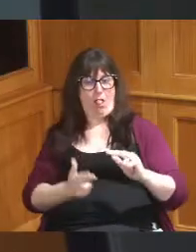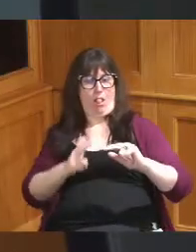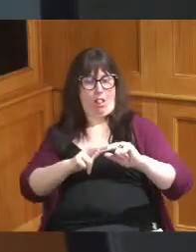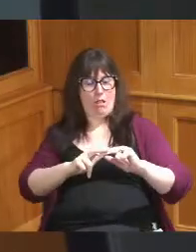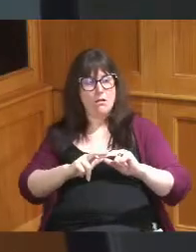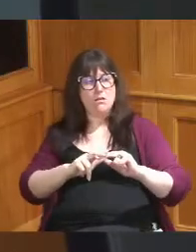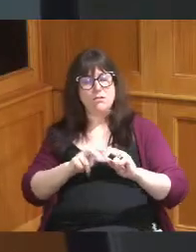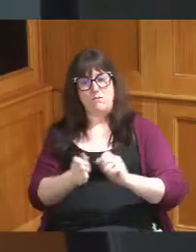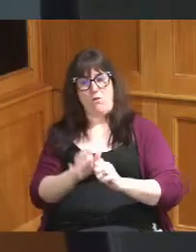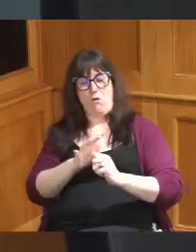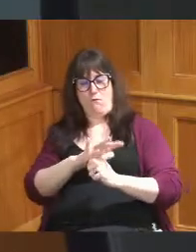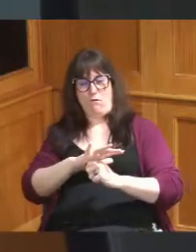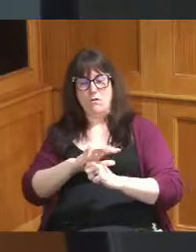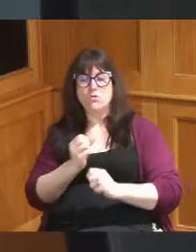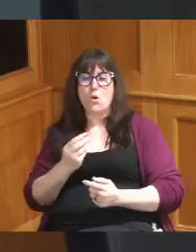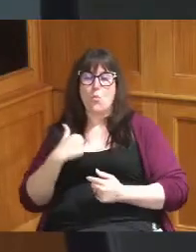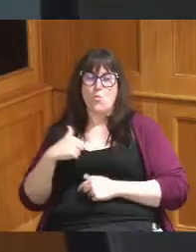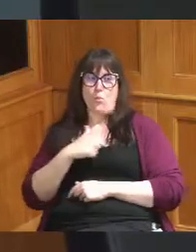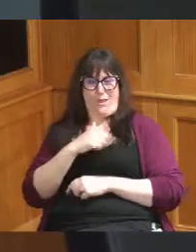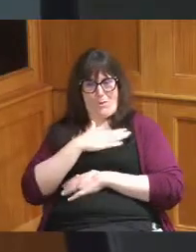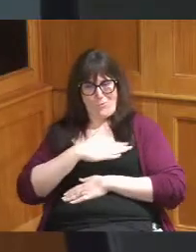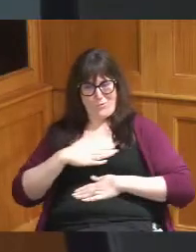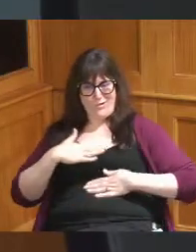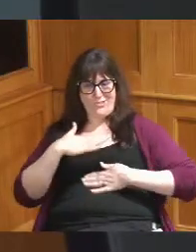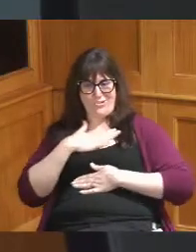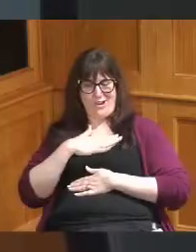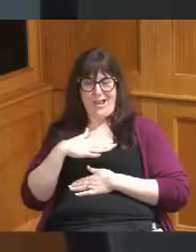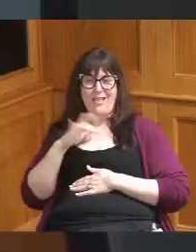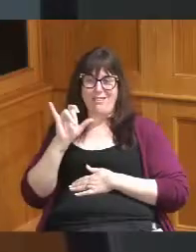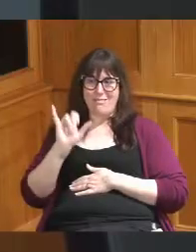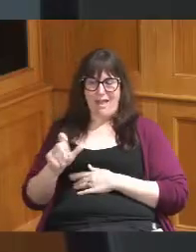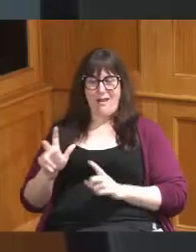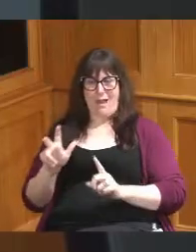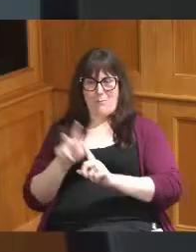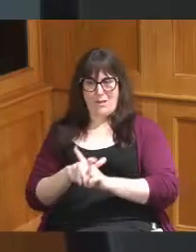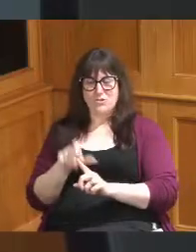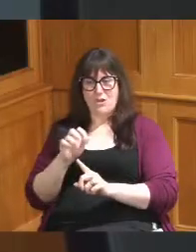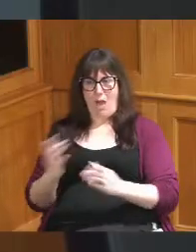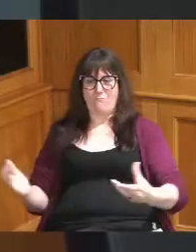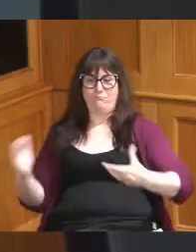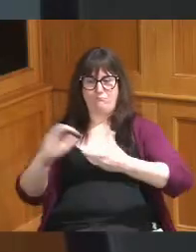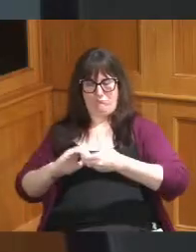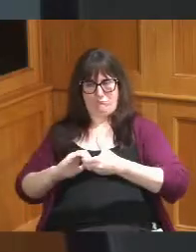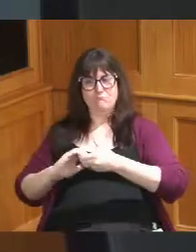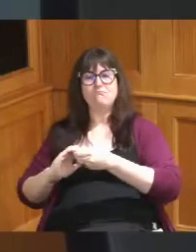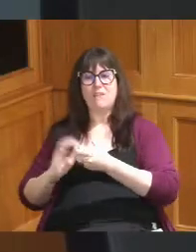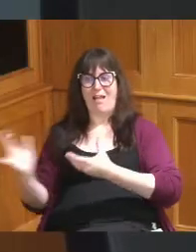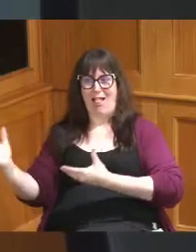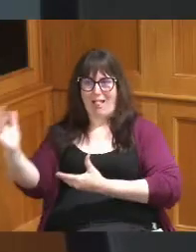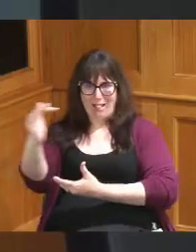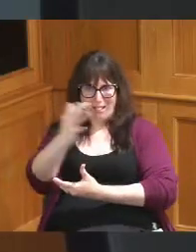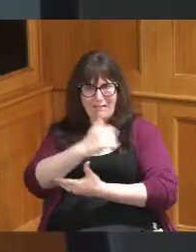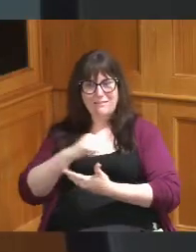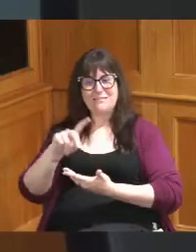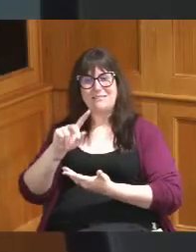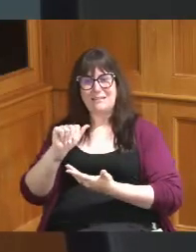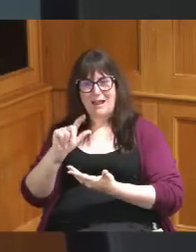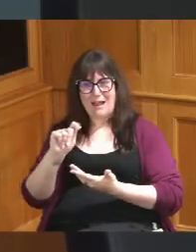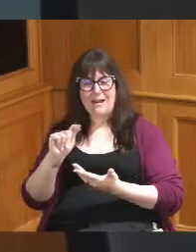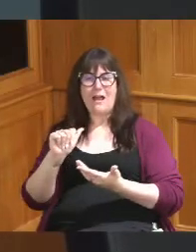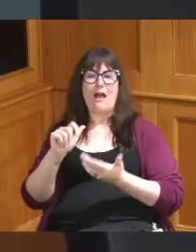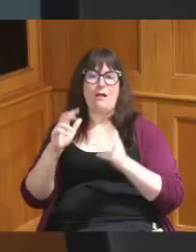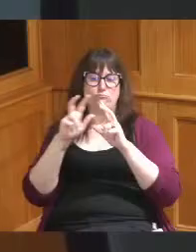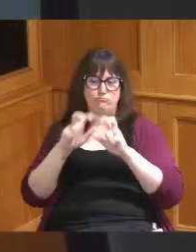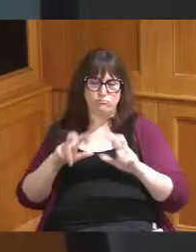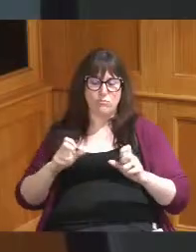really appreciate what was the practical application of collaboration, of collecting data, of trying to understand where